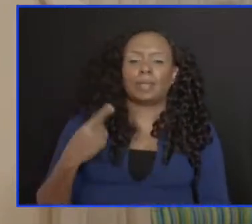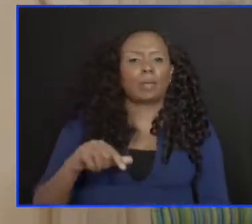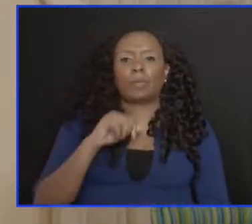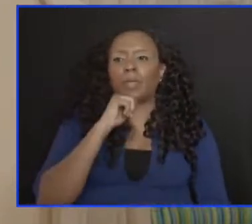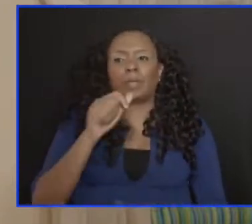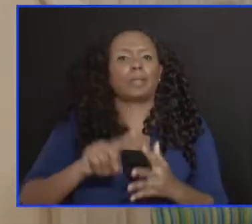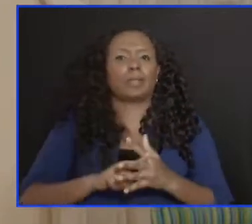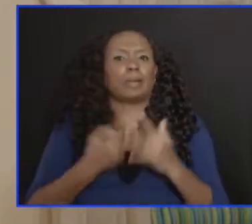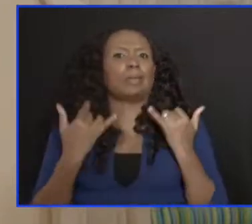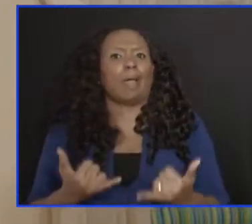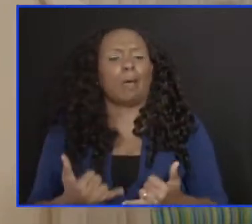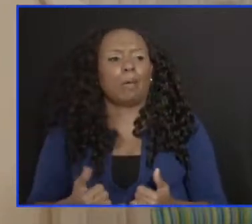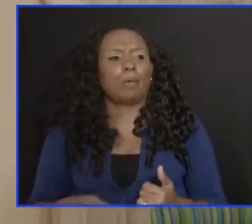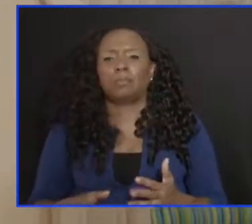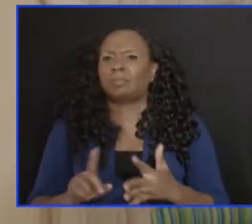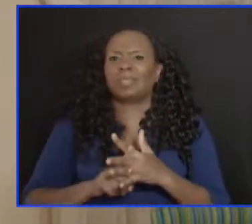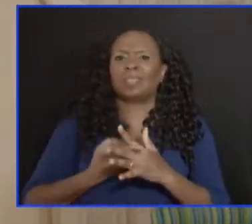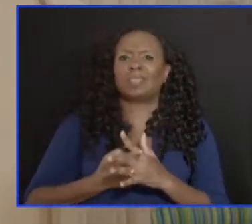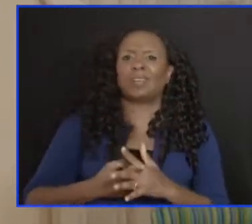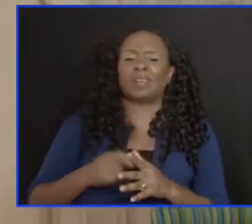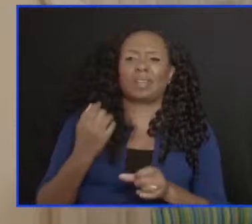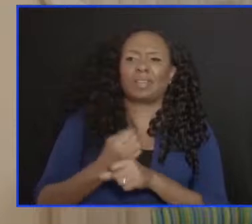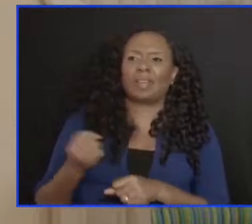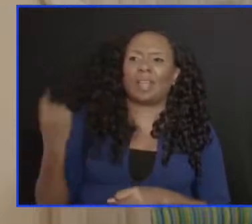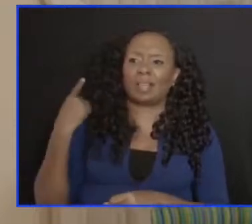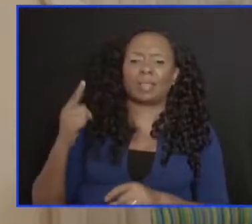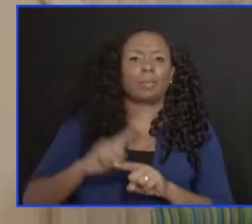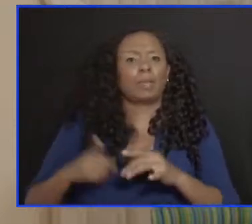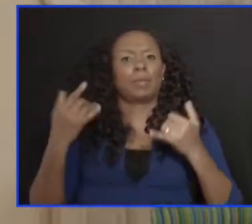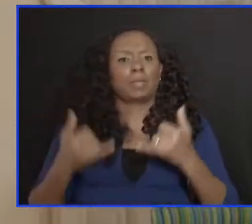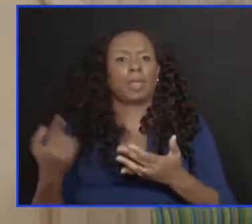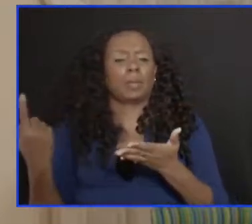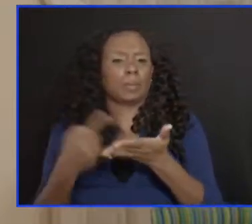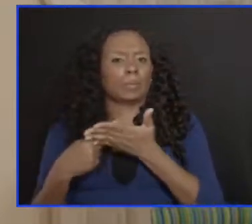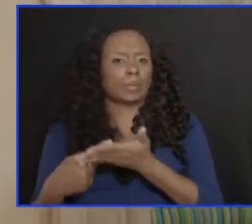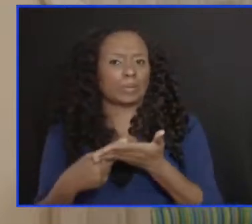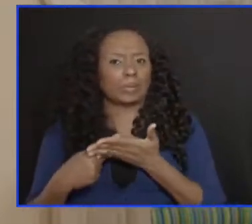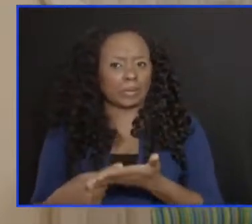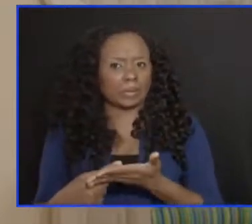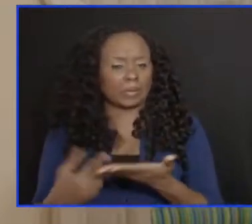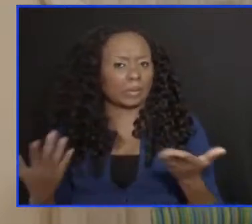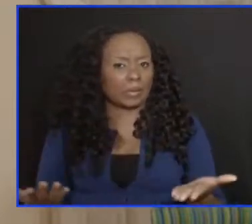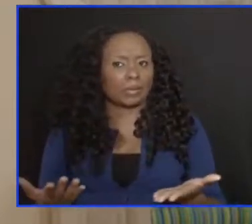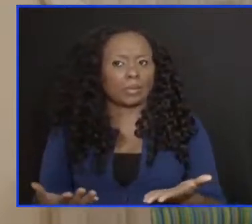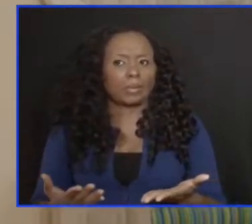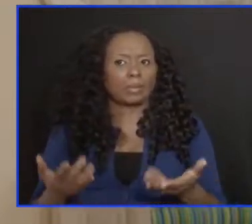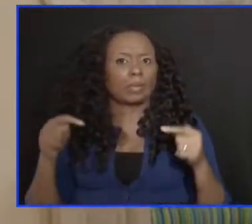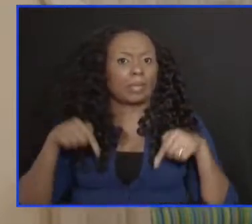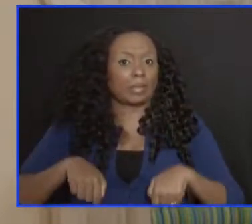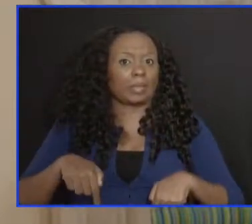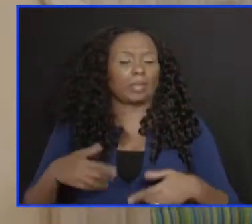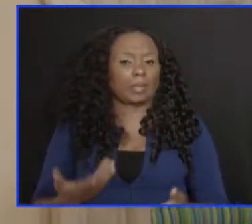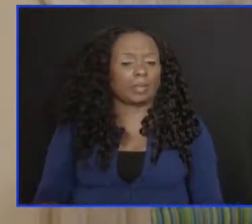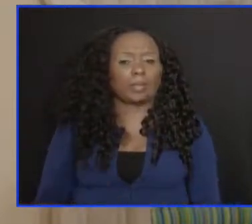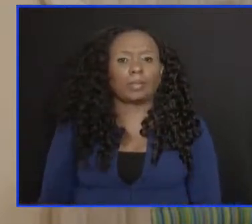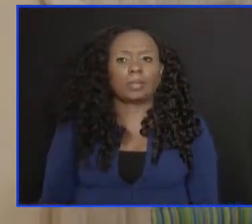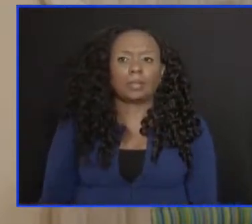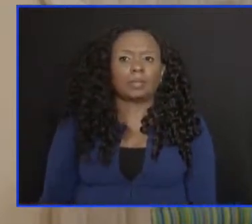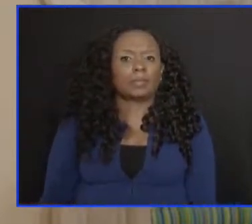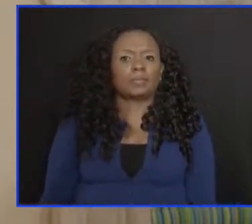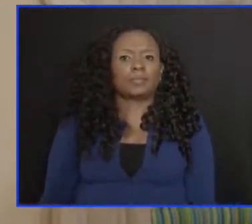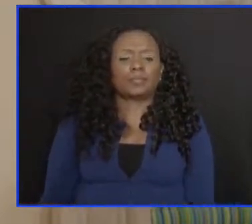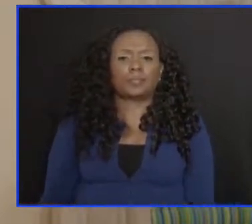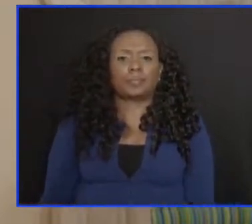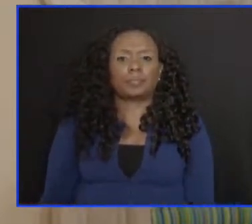from today. This has been going on. We are now discussing it at this particular press